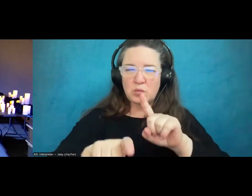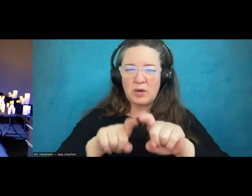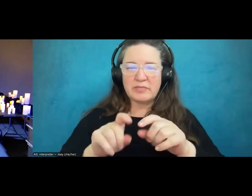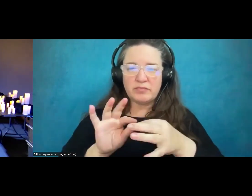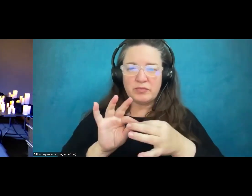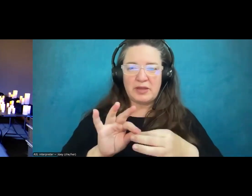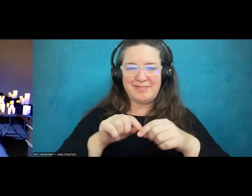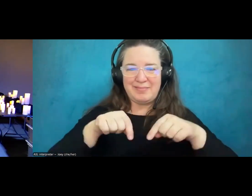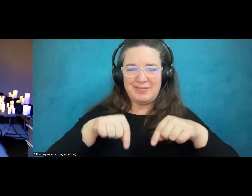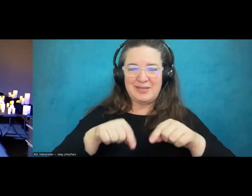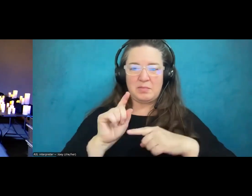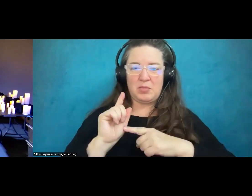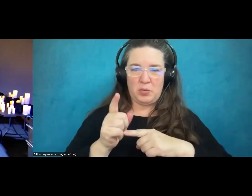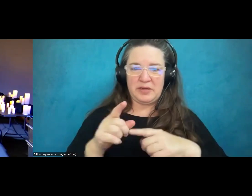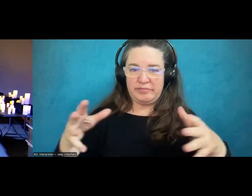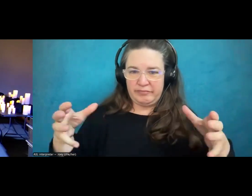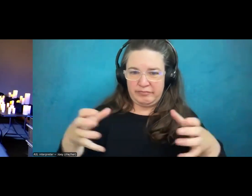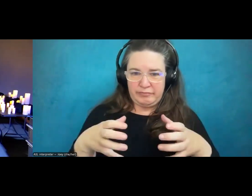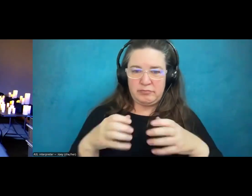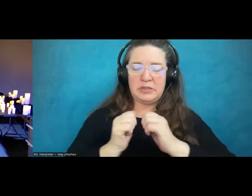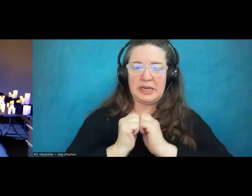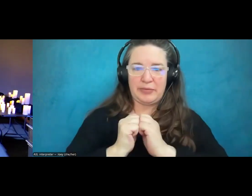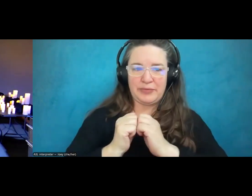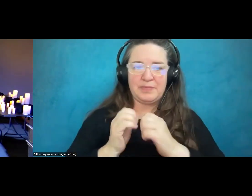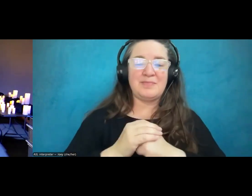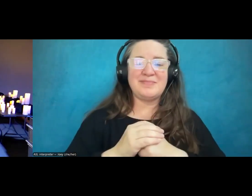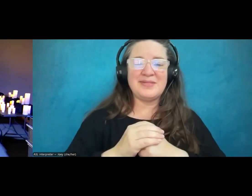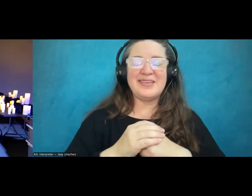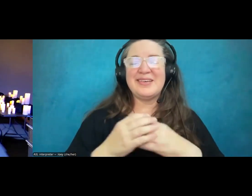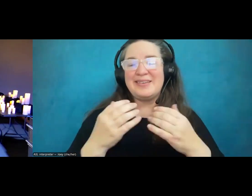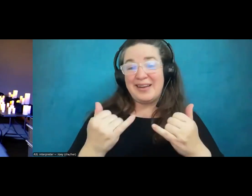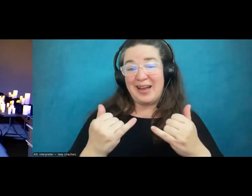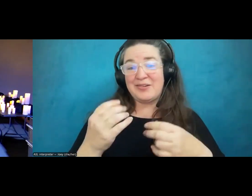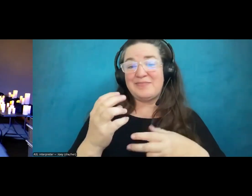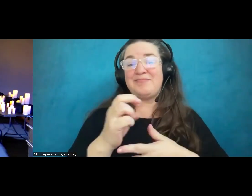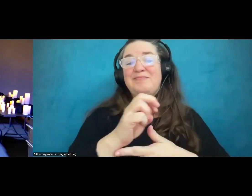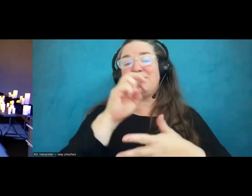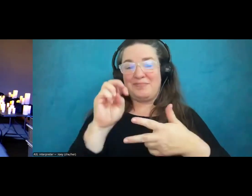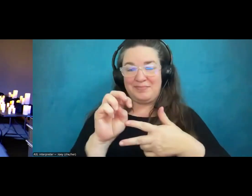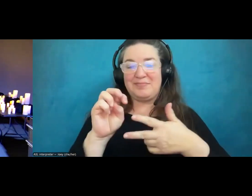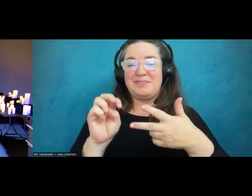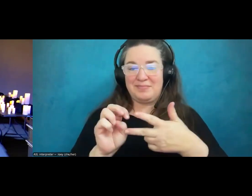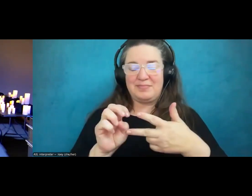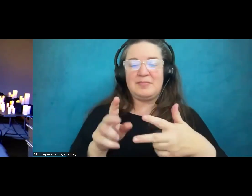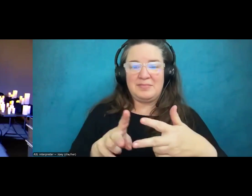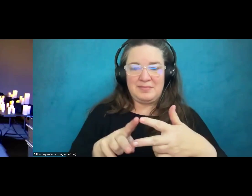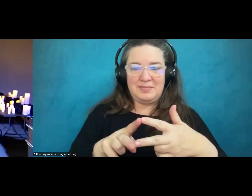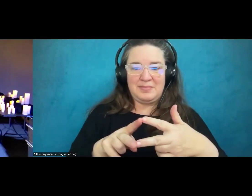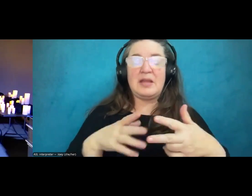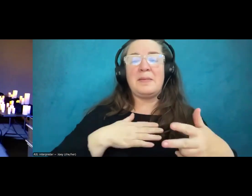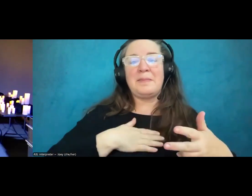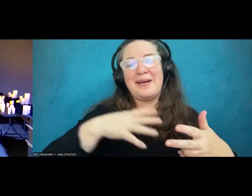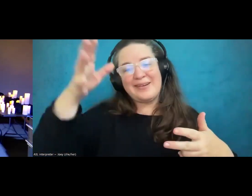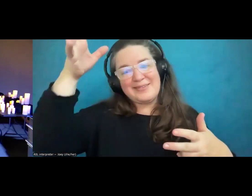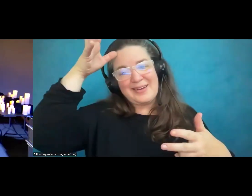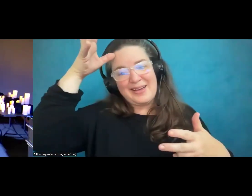But now back to the last two pieces. Thank you for indulging me. My dad is a choir director. My mom is a choir director.